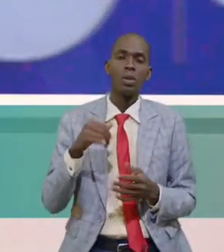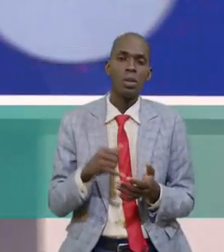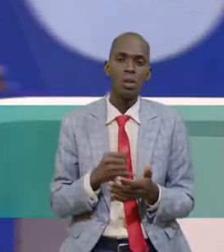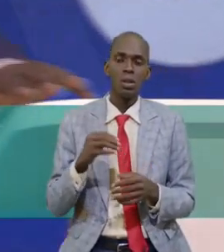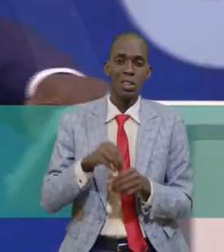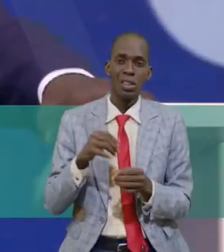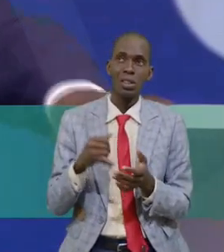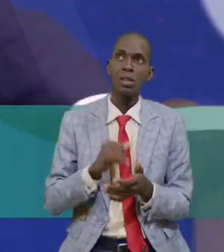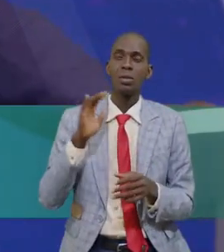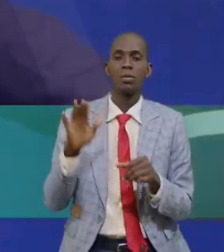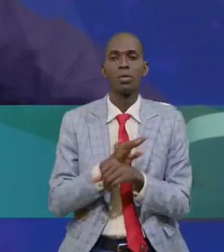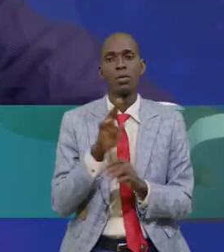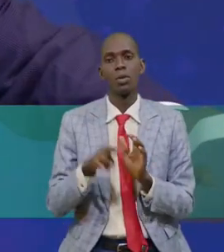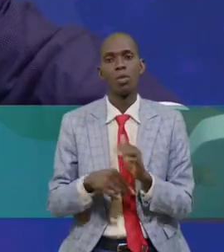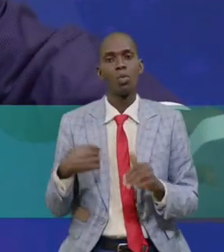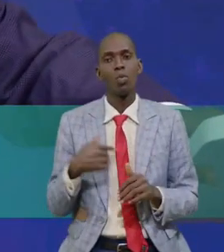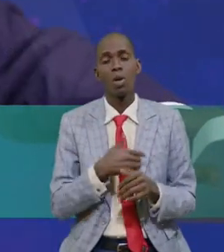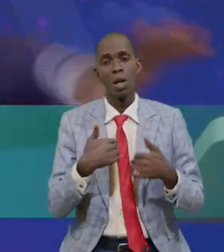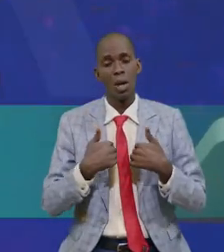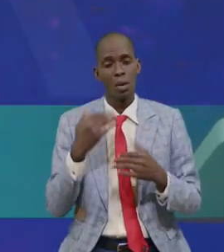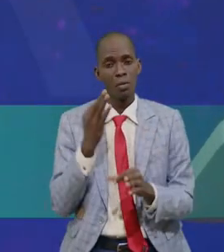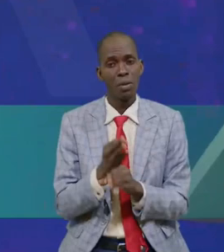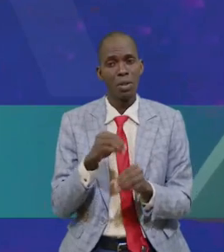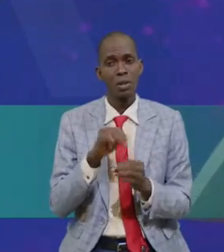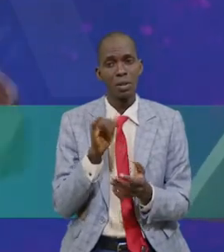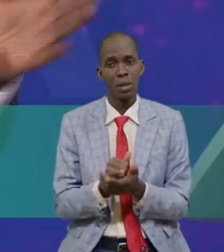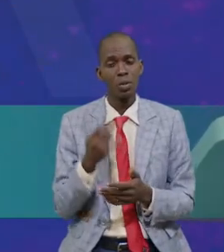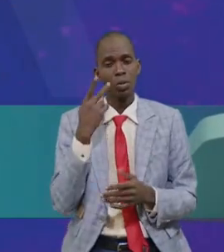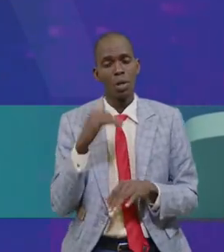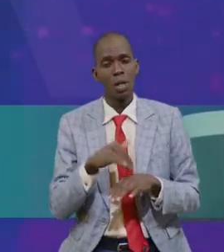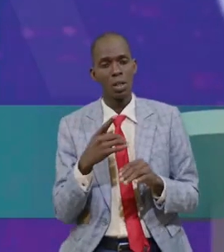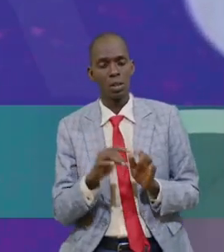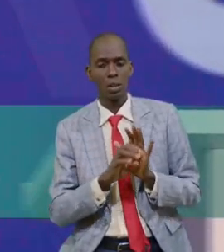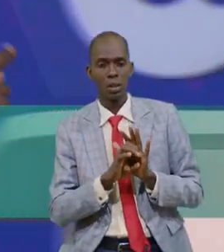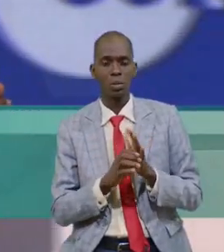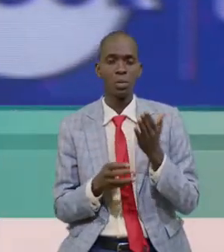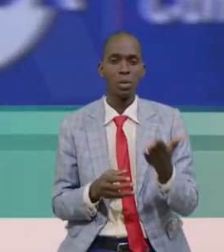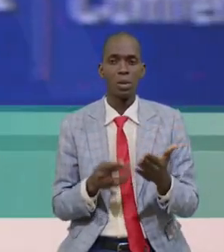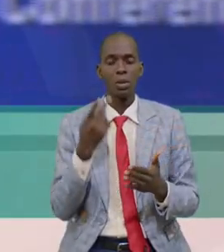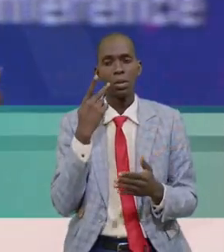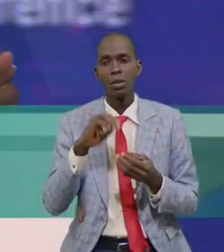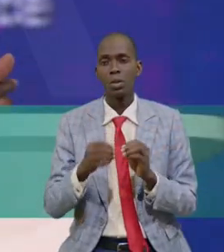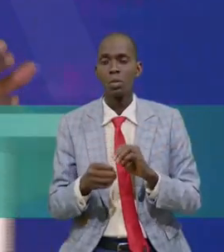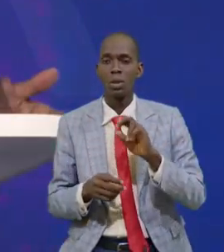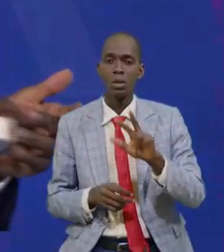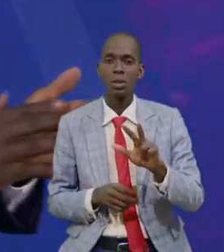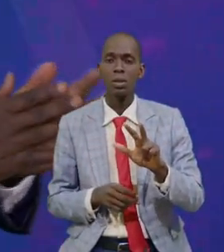have faith in that, and we look at the pattern, we look at the proclamation. Number three is